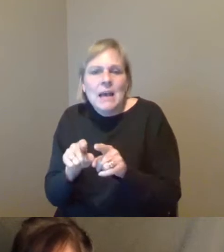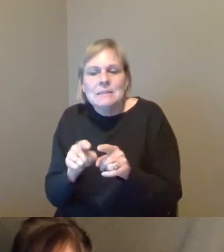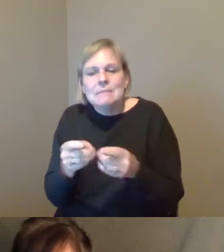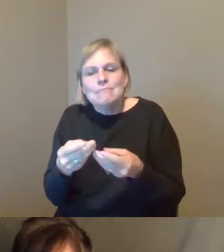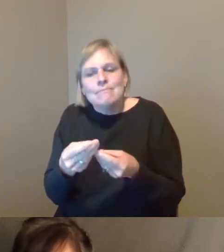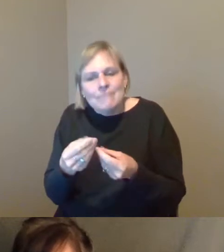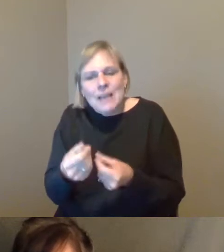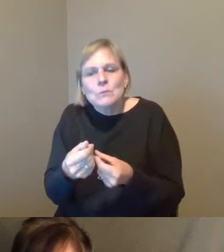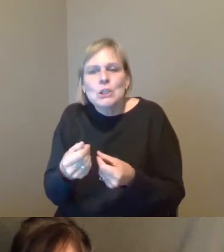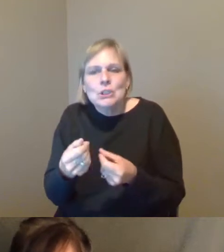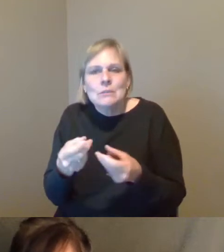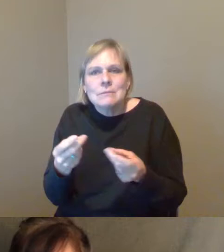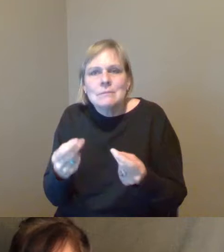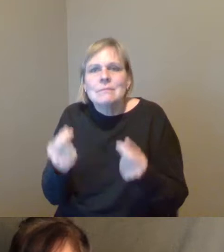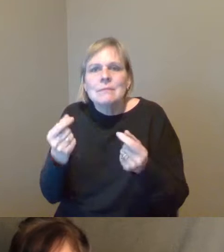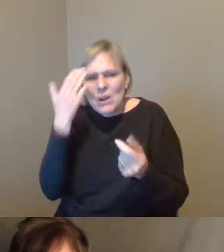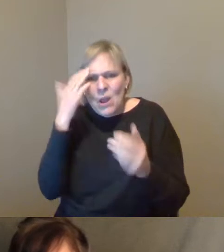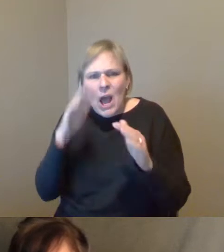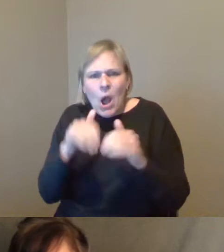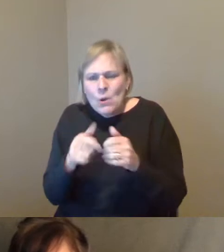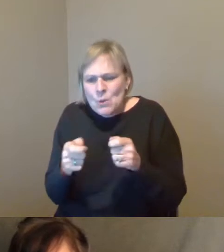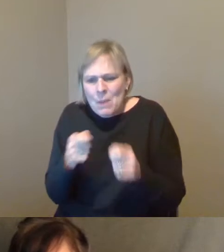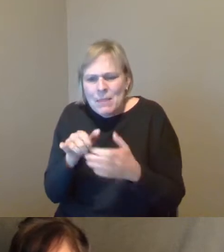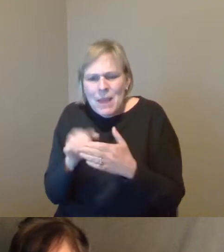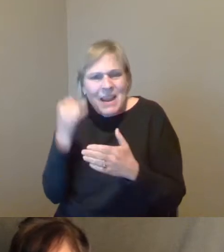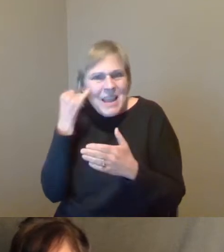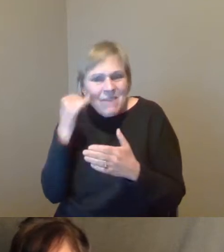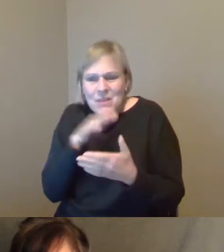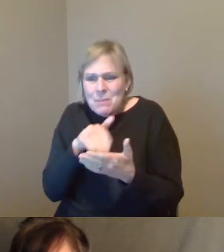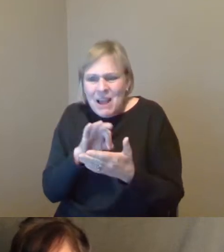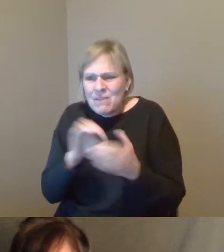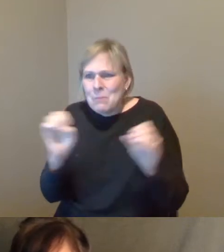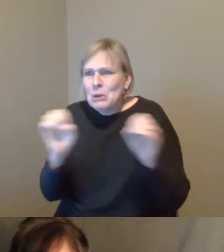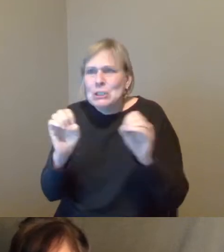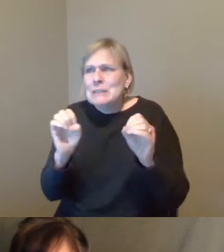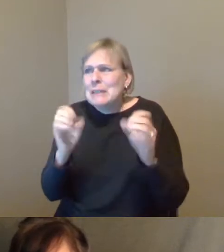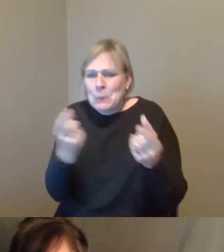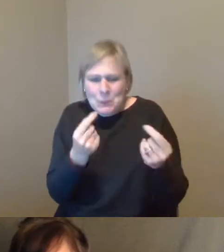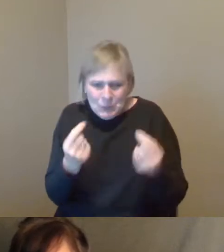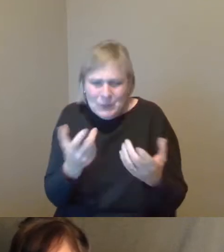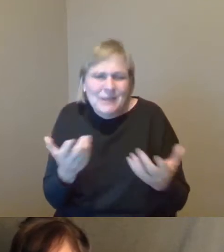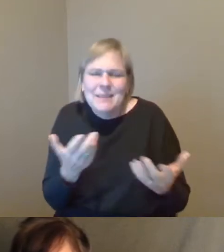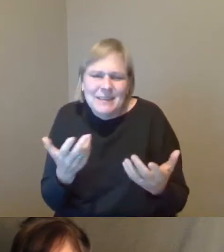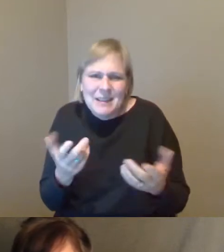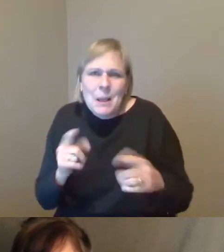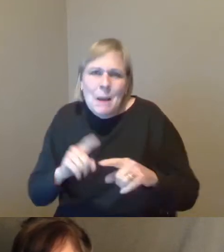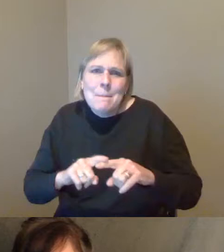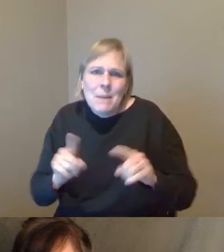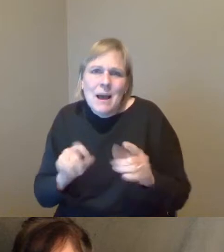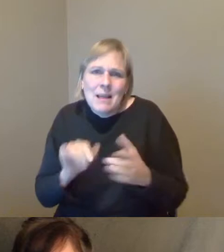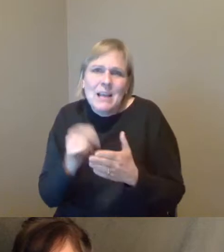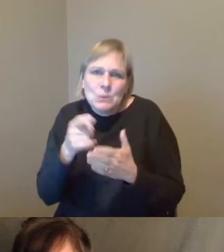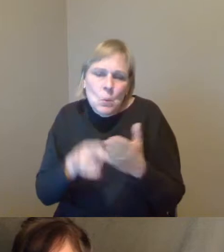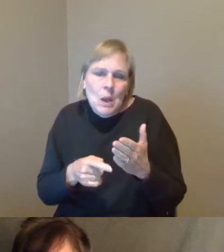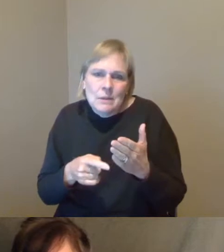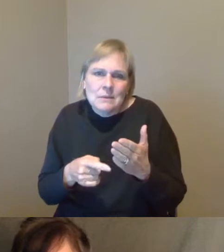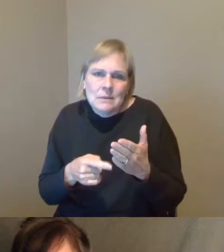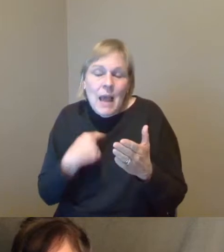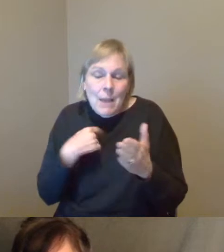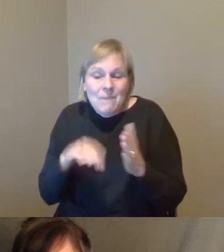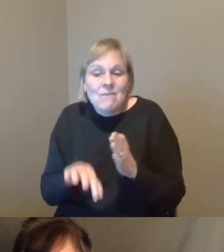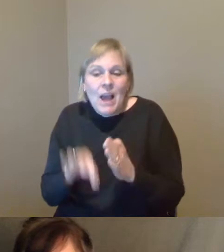expeditious. And I don't know how you would manage that if you were in the middle of an emergency. But that's what